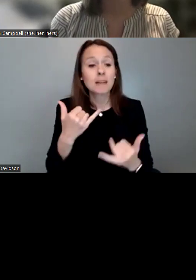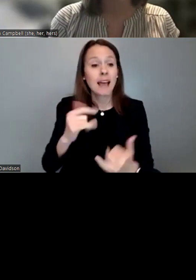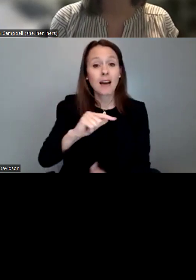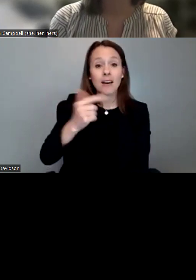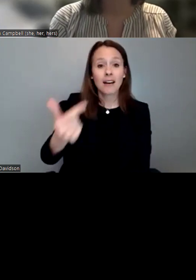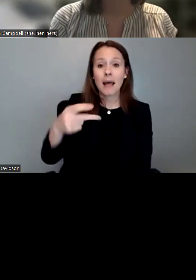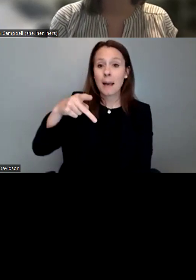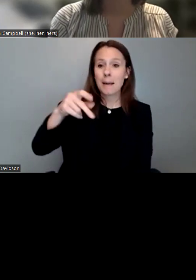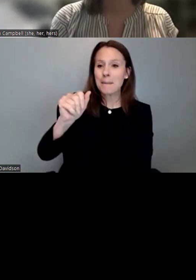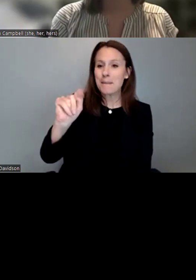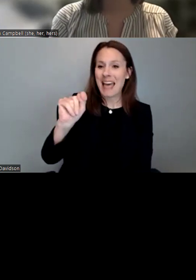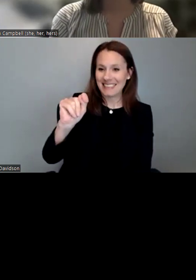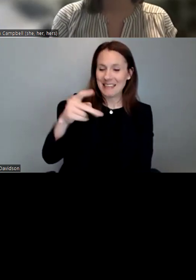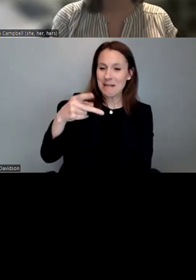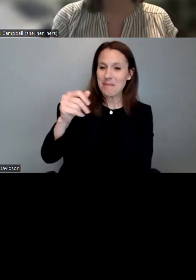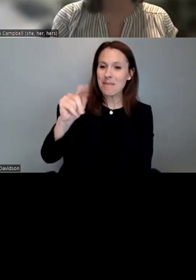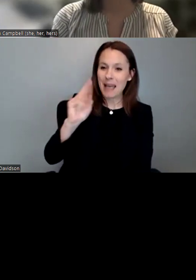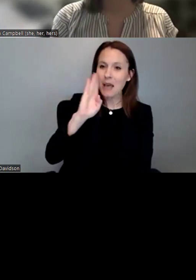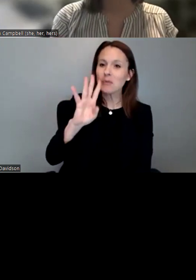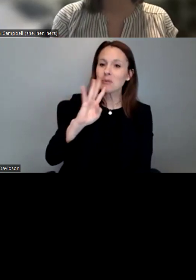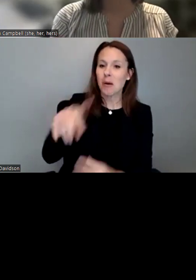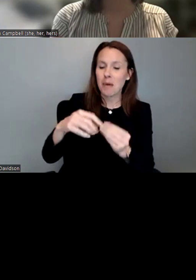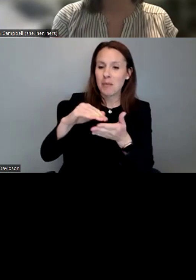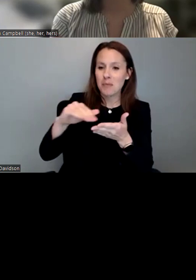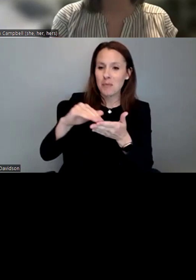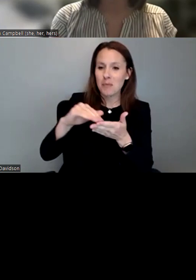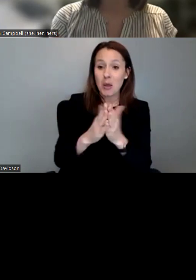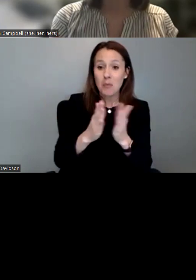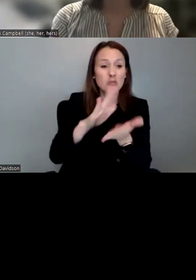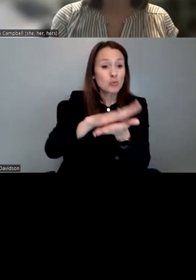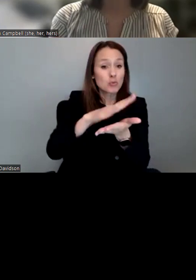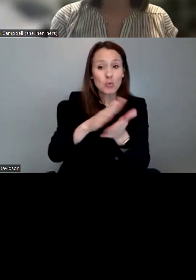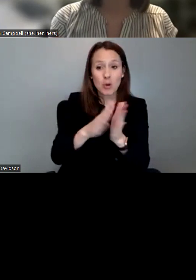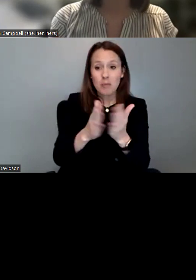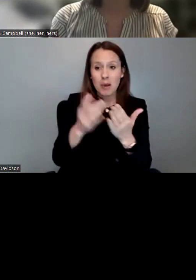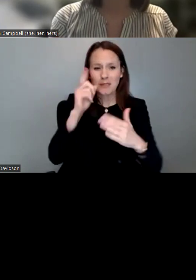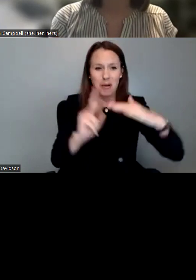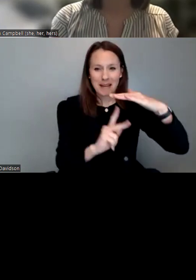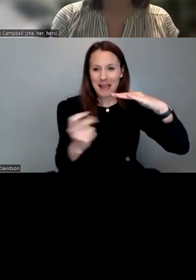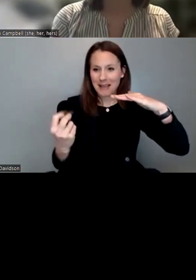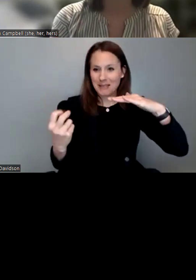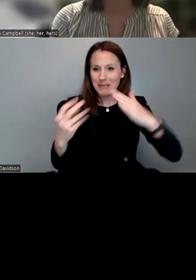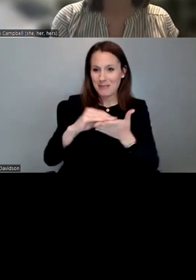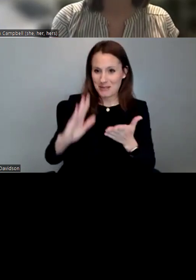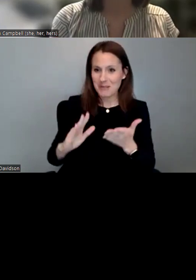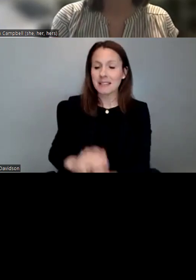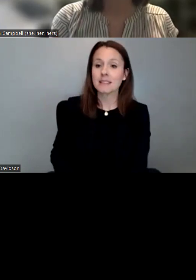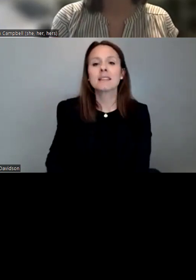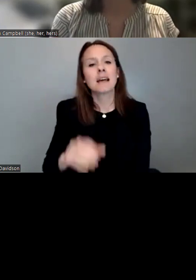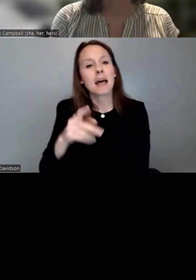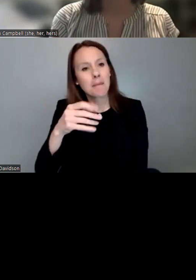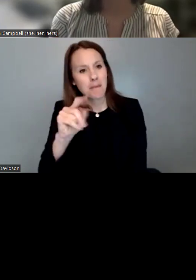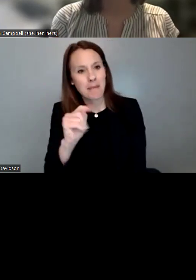over to Pat to talk about Braille textbooks for K through 12 students. Pat? Okay, thank you, Tiara. So this is